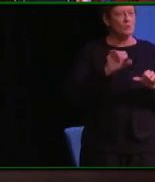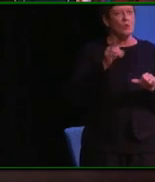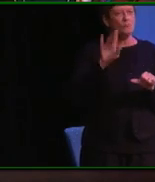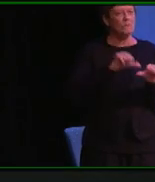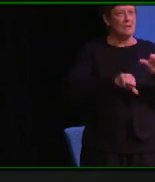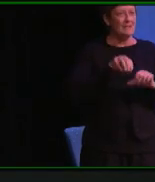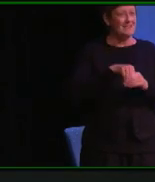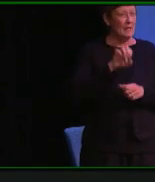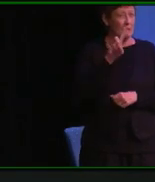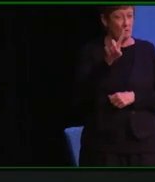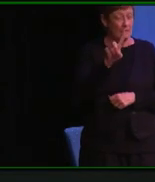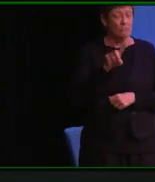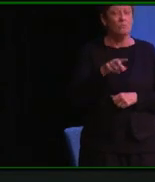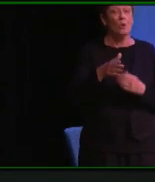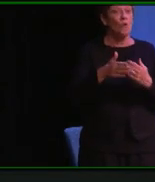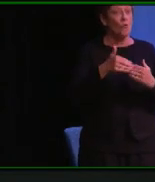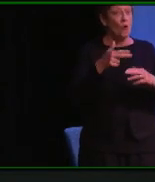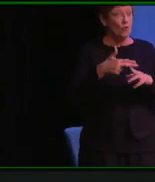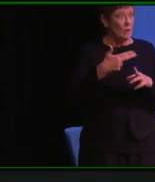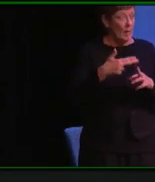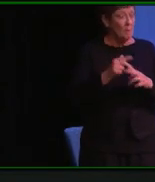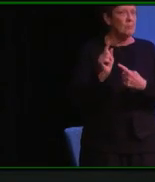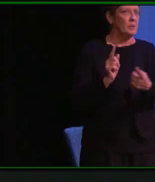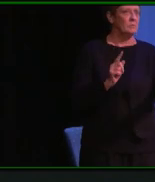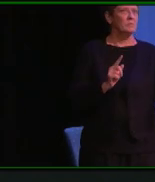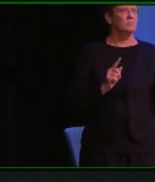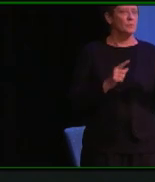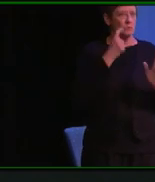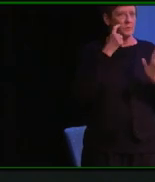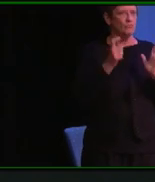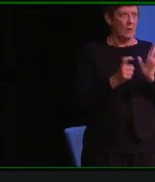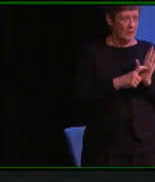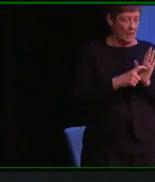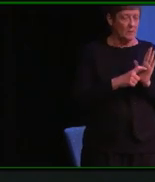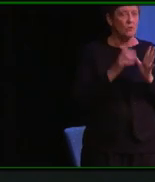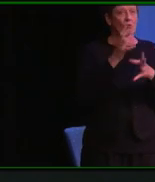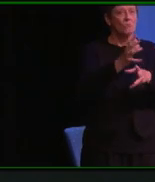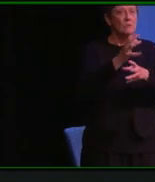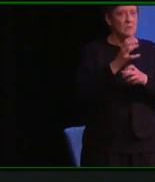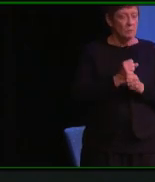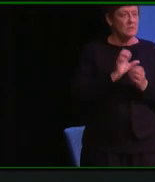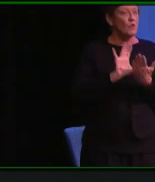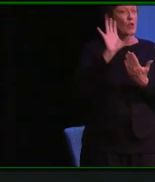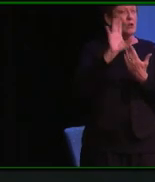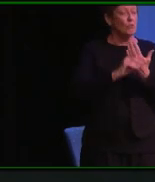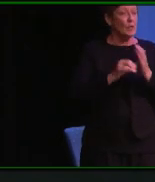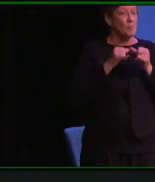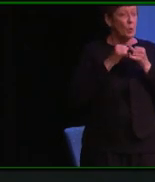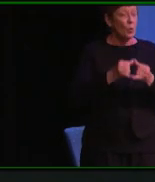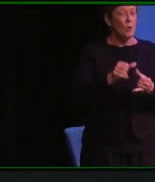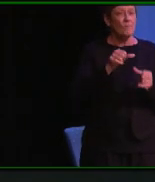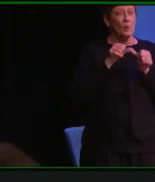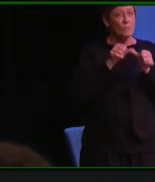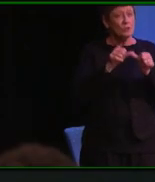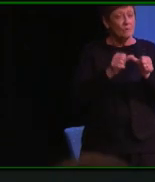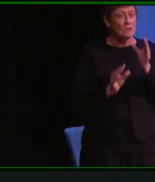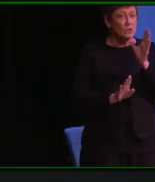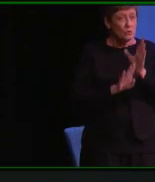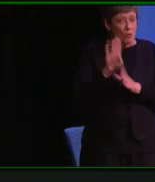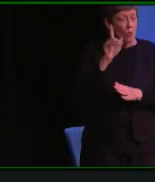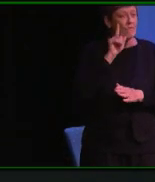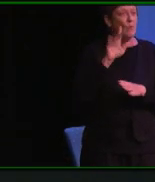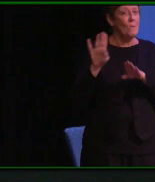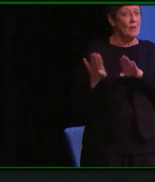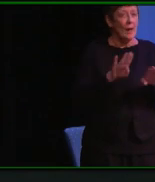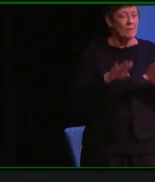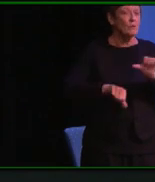name, please come to the stage to be recognized. The recipients of the Curriculum Award for Perseverance and Growth for Behavioral and